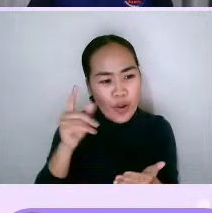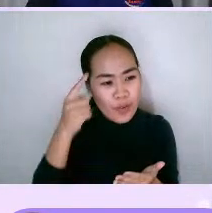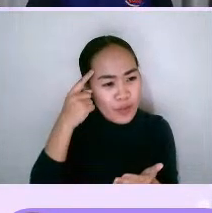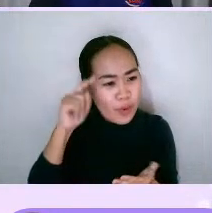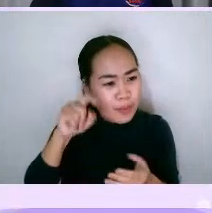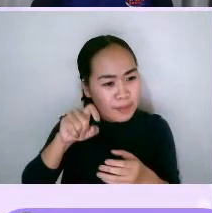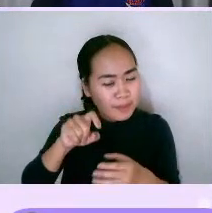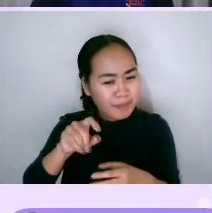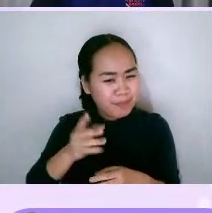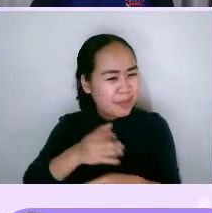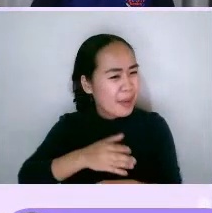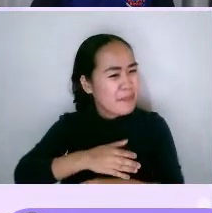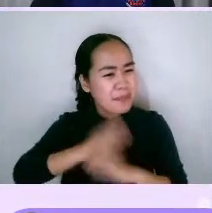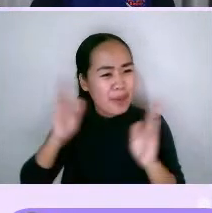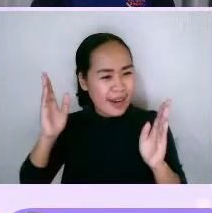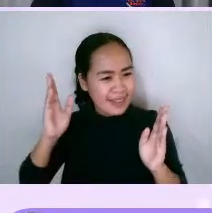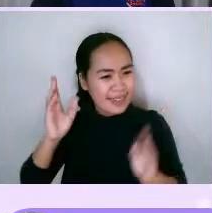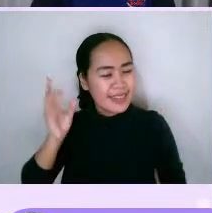code for we.